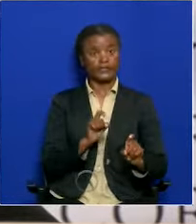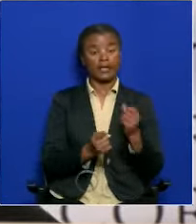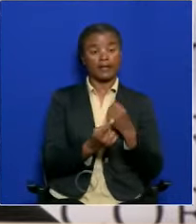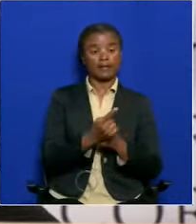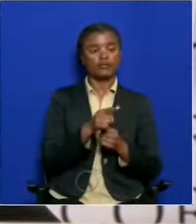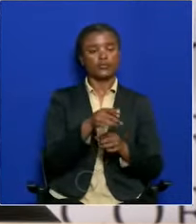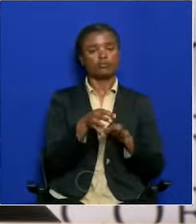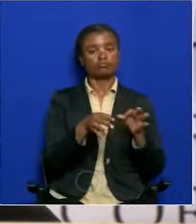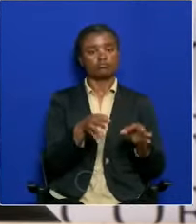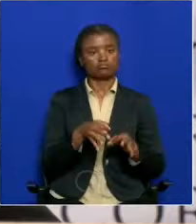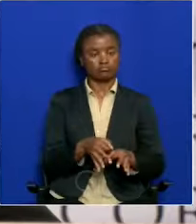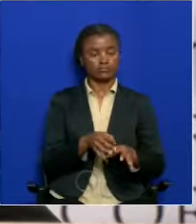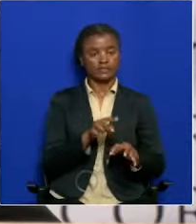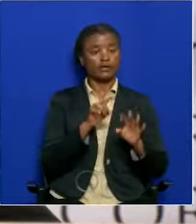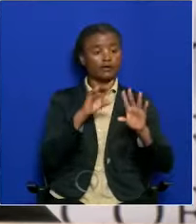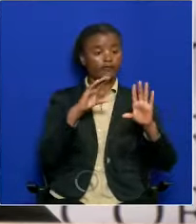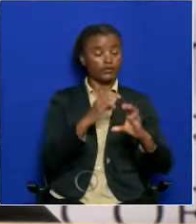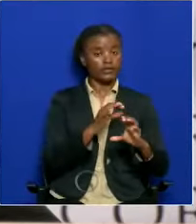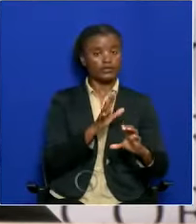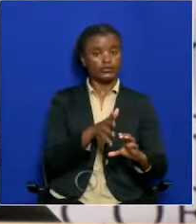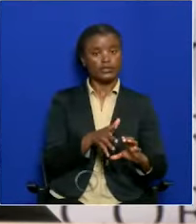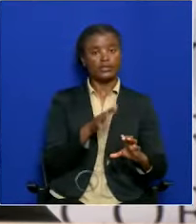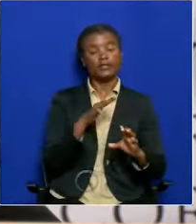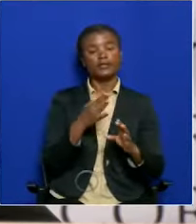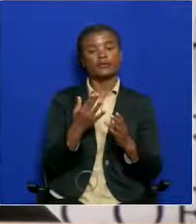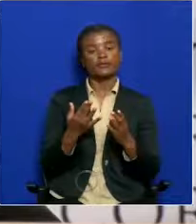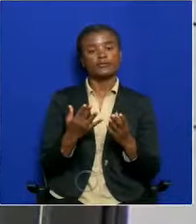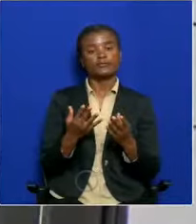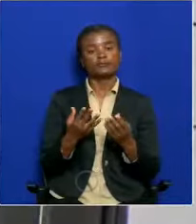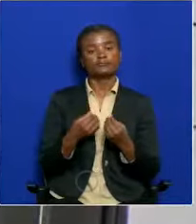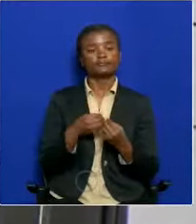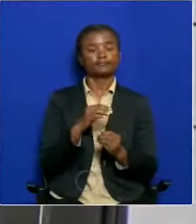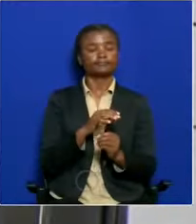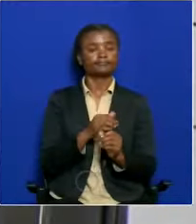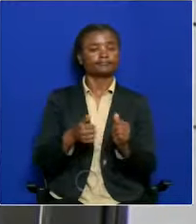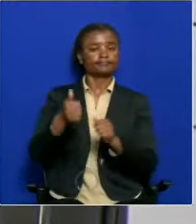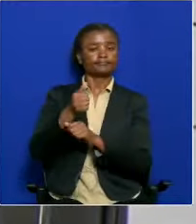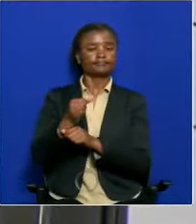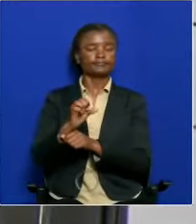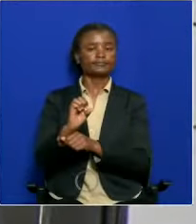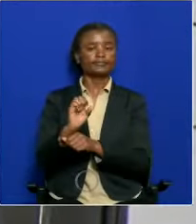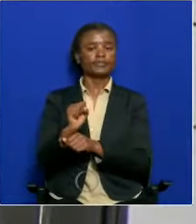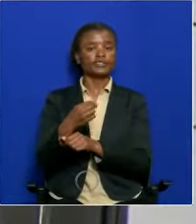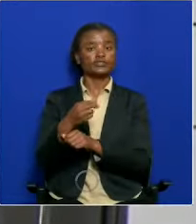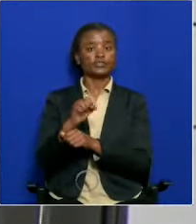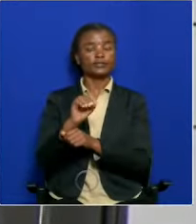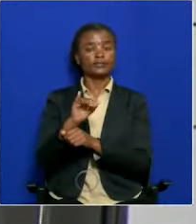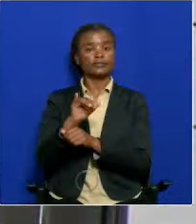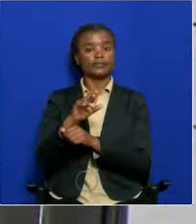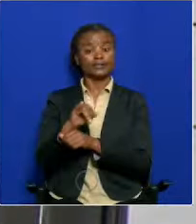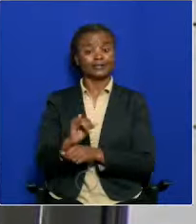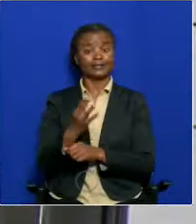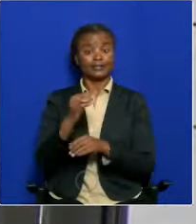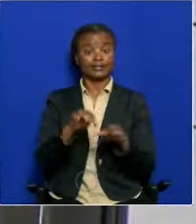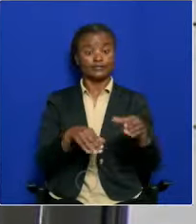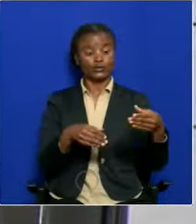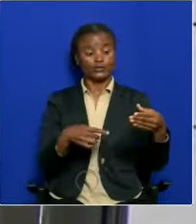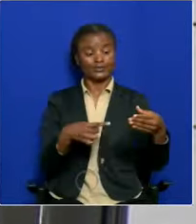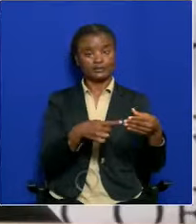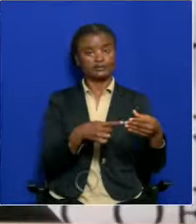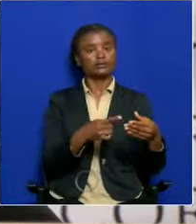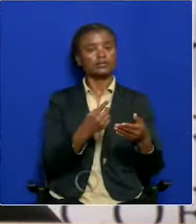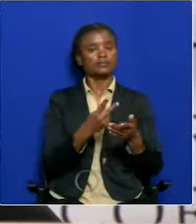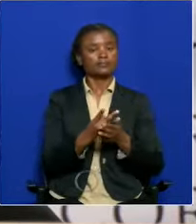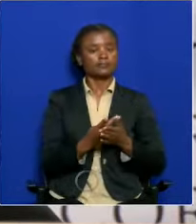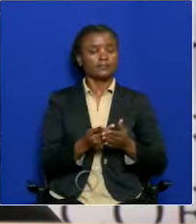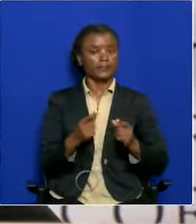General Shibiri and his legal team have had those documents and they have prepared on that basis. Chair, what we propose to